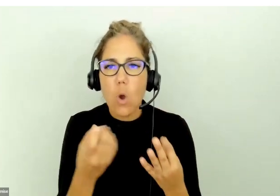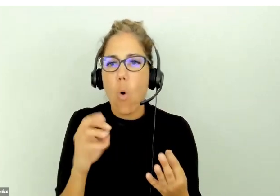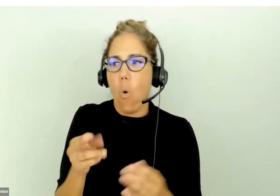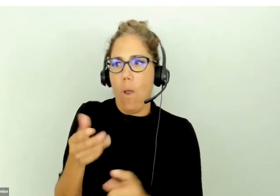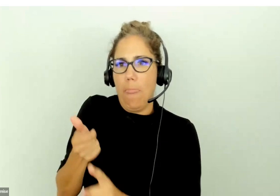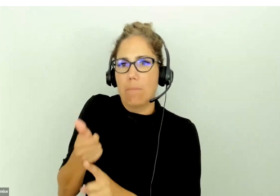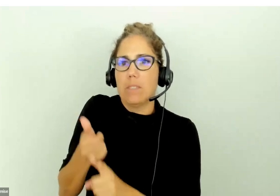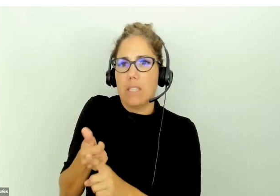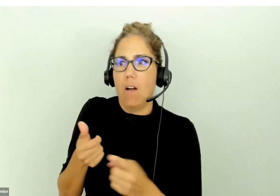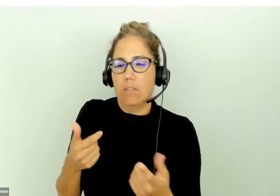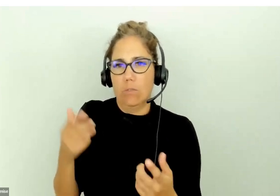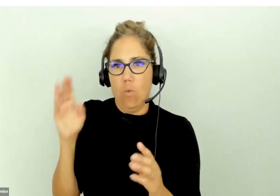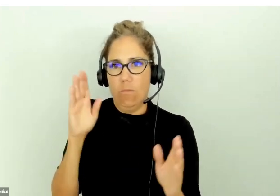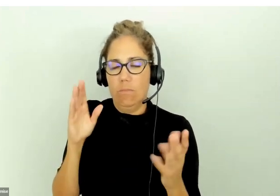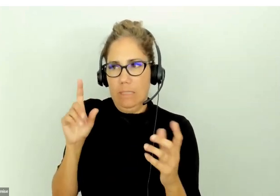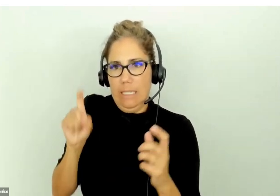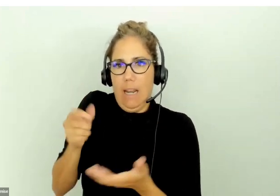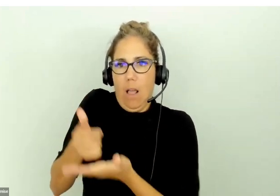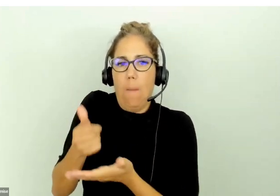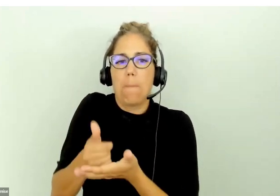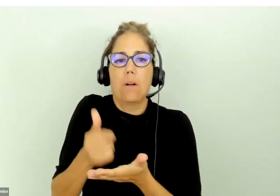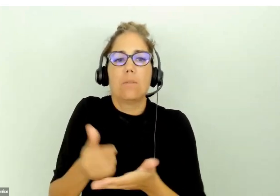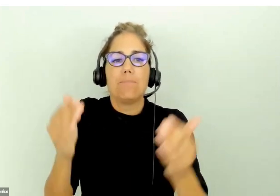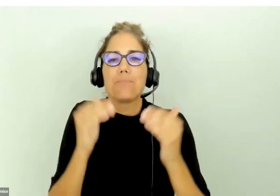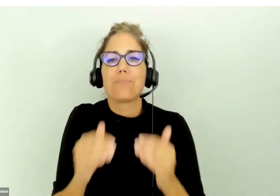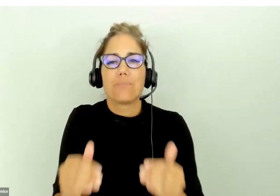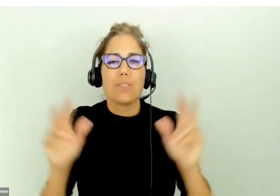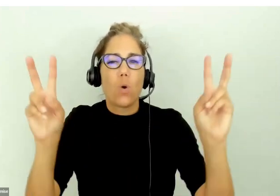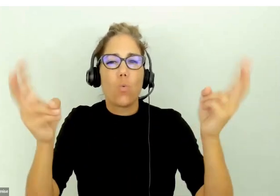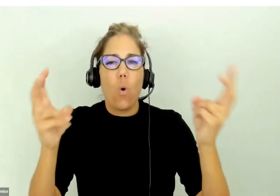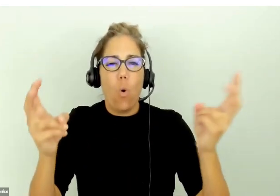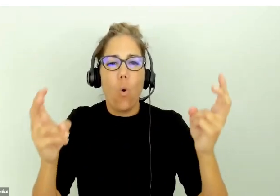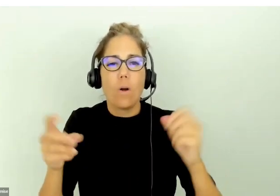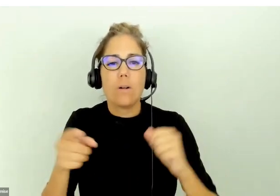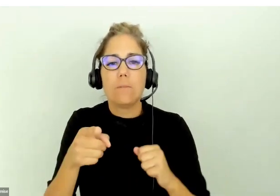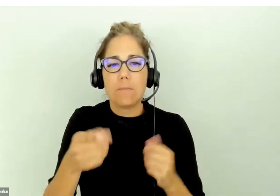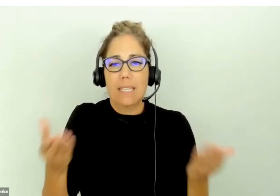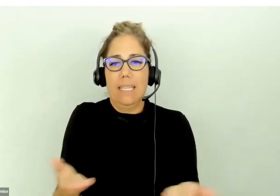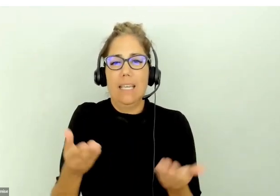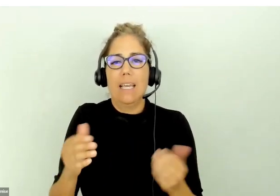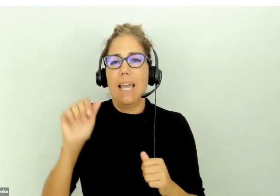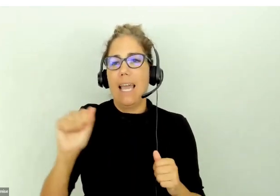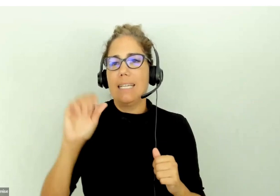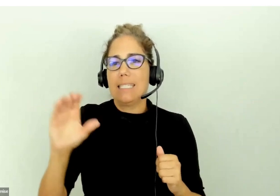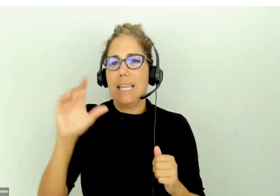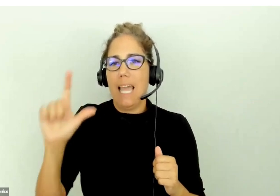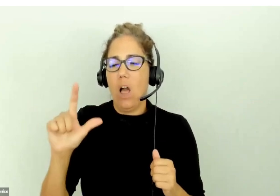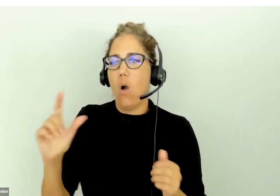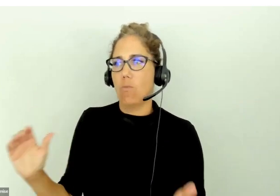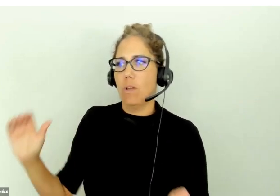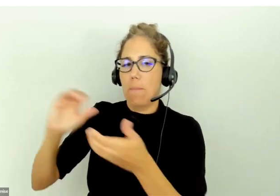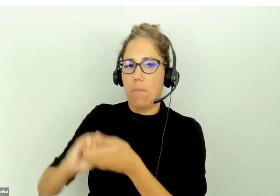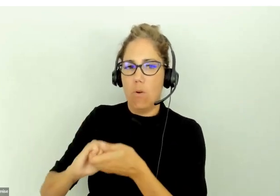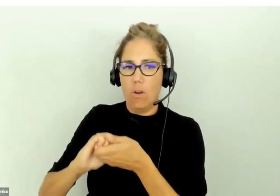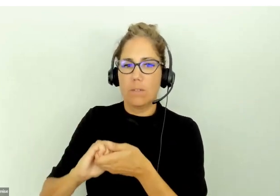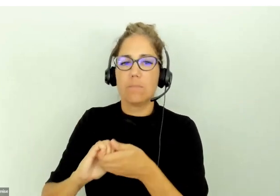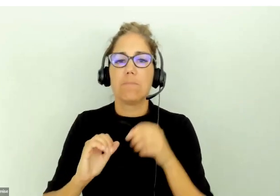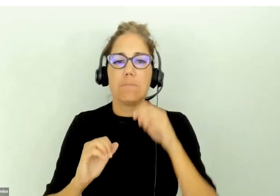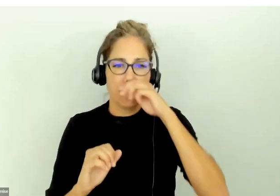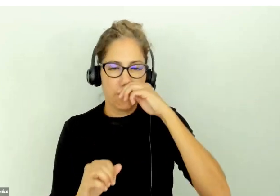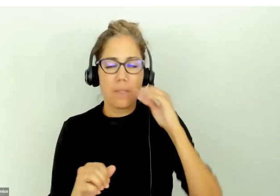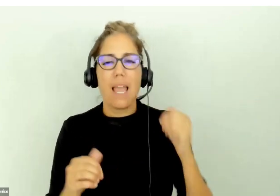to call out the quote at the bottom. We at ACL, with our partners, held a